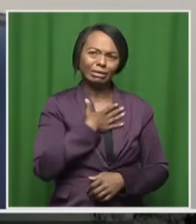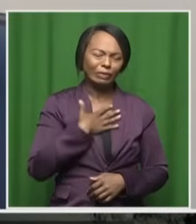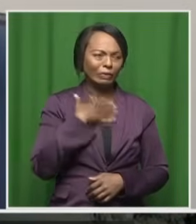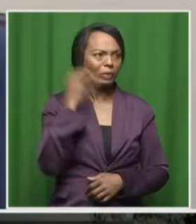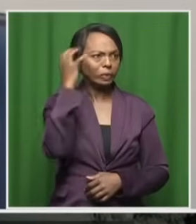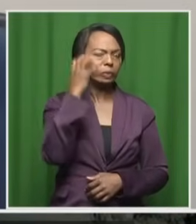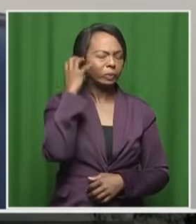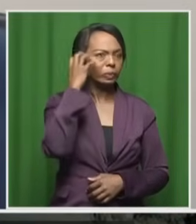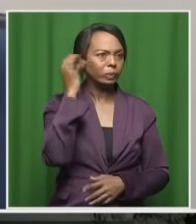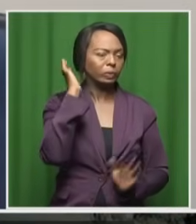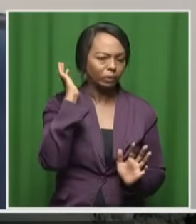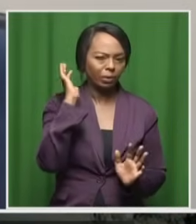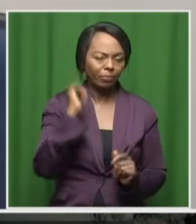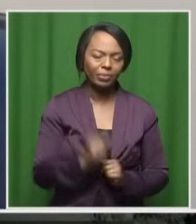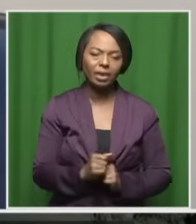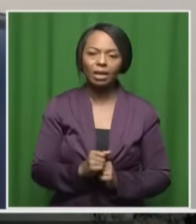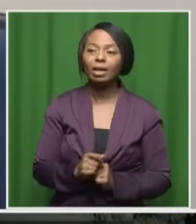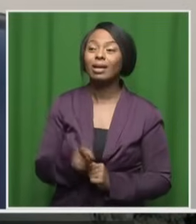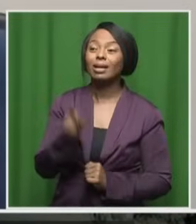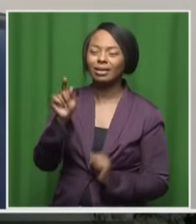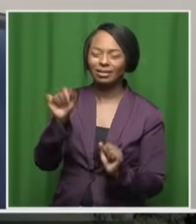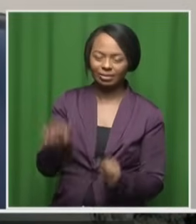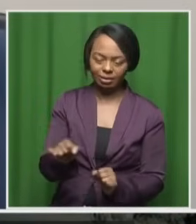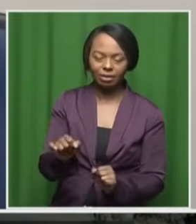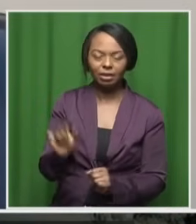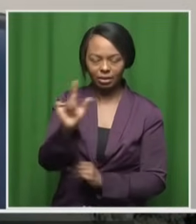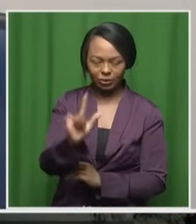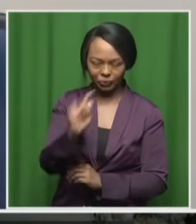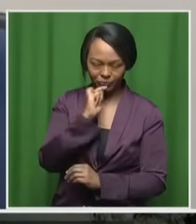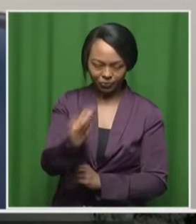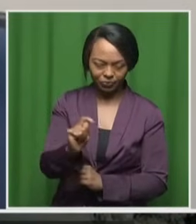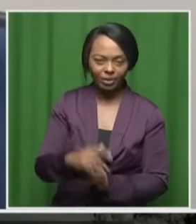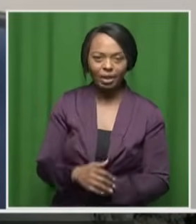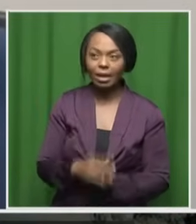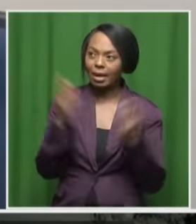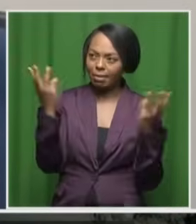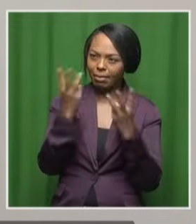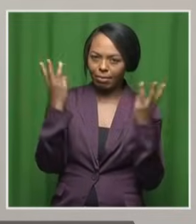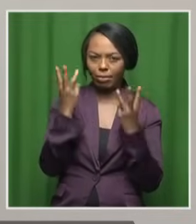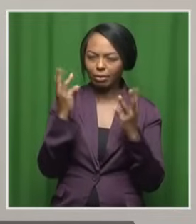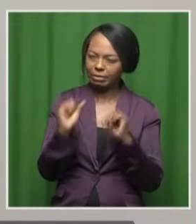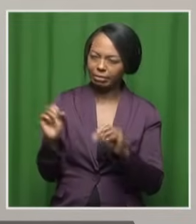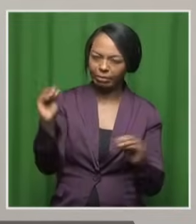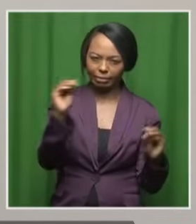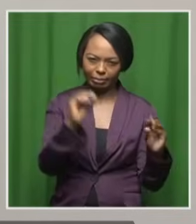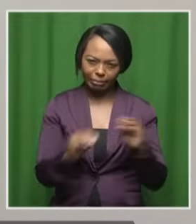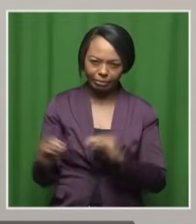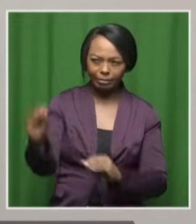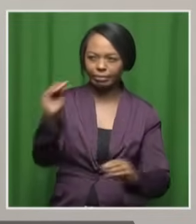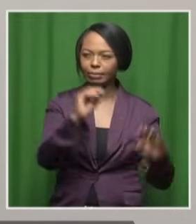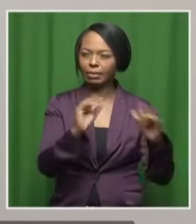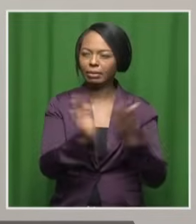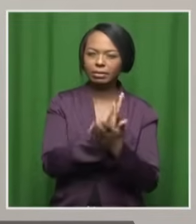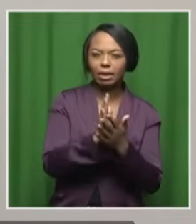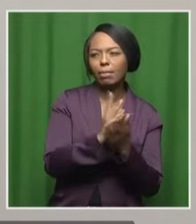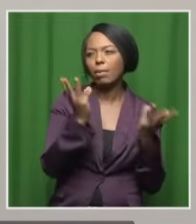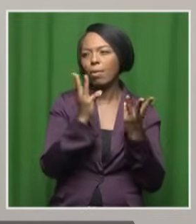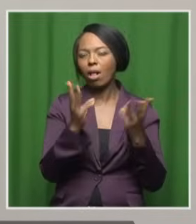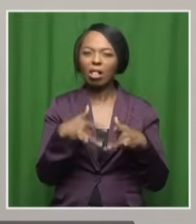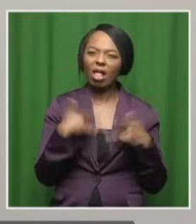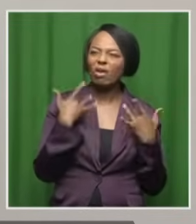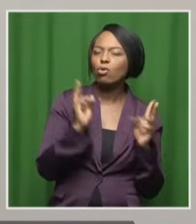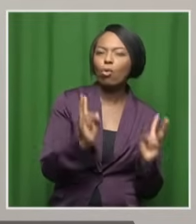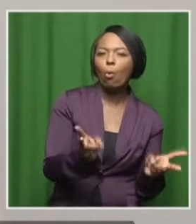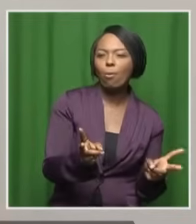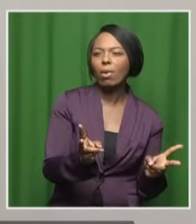you know, people, Leanne, I mean, people, we talk about people in the middle class sector. I mean, even people in those